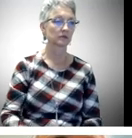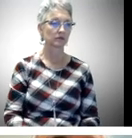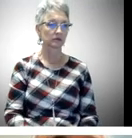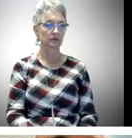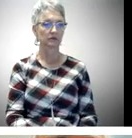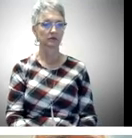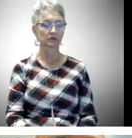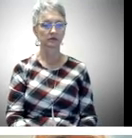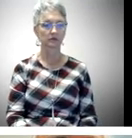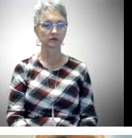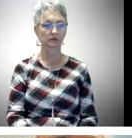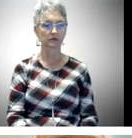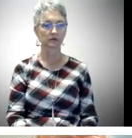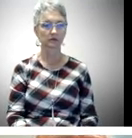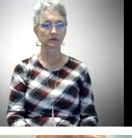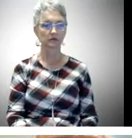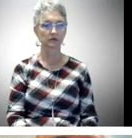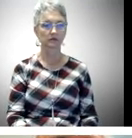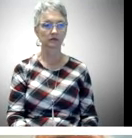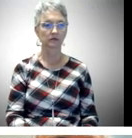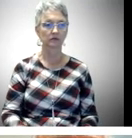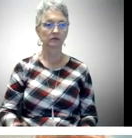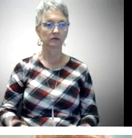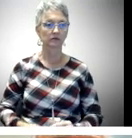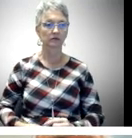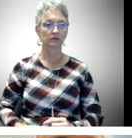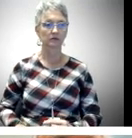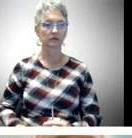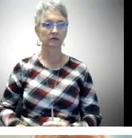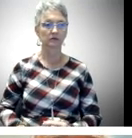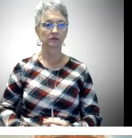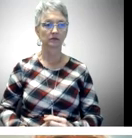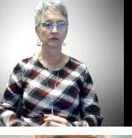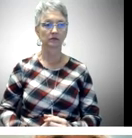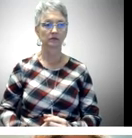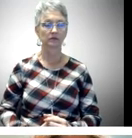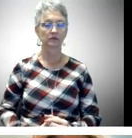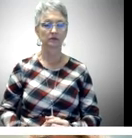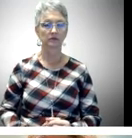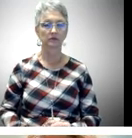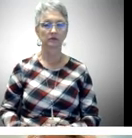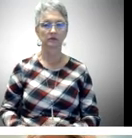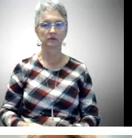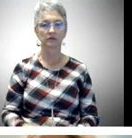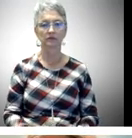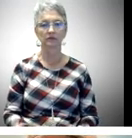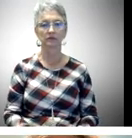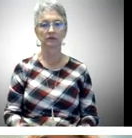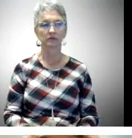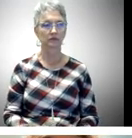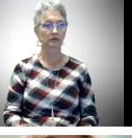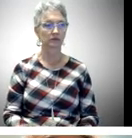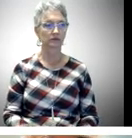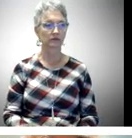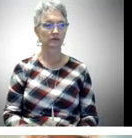decision-making agreement with me and making me your supporter. If not, I'm going to go file for guardianship, because then